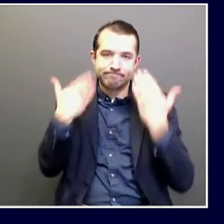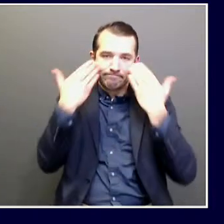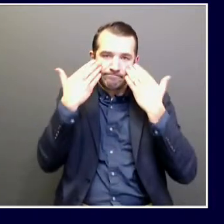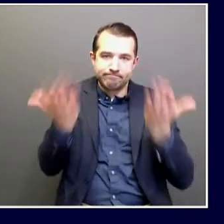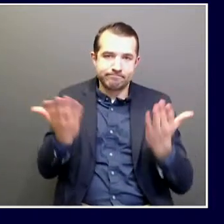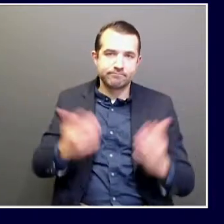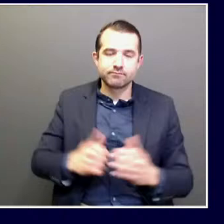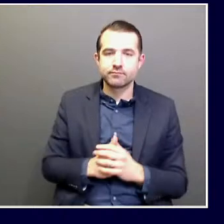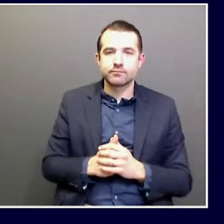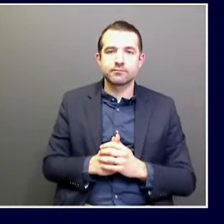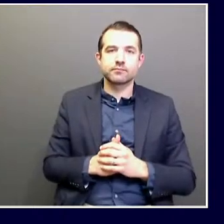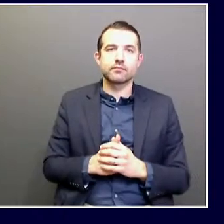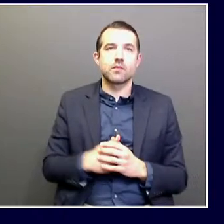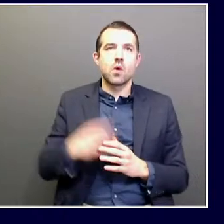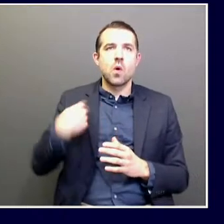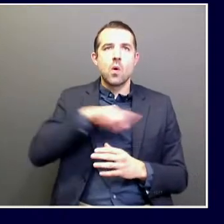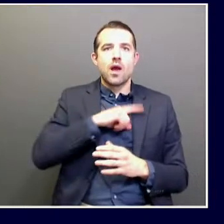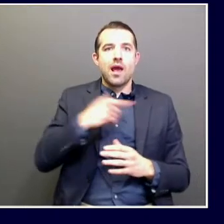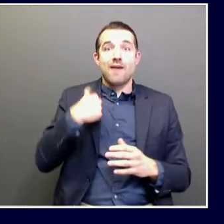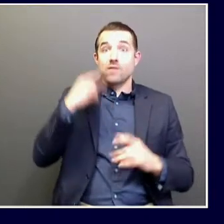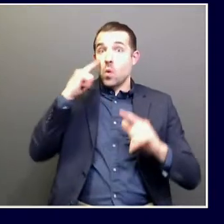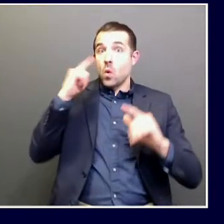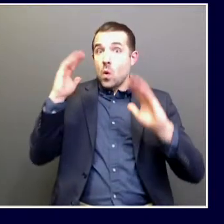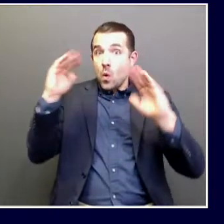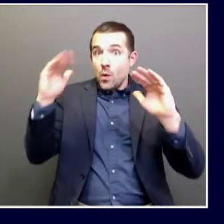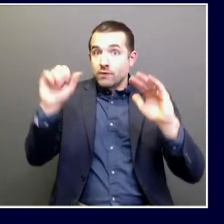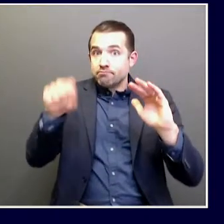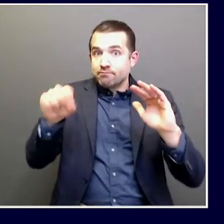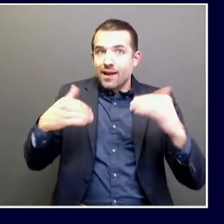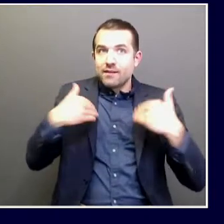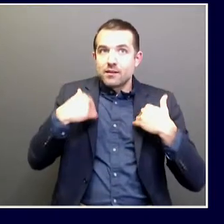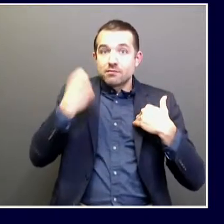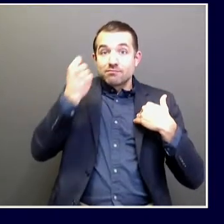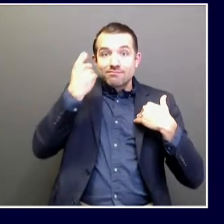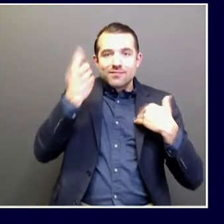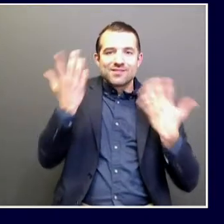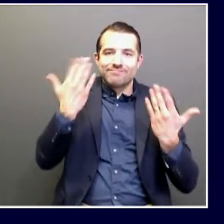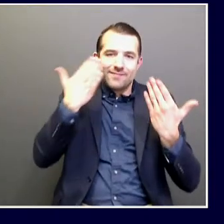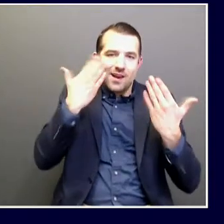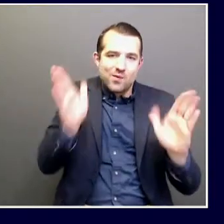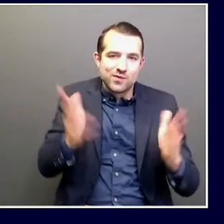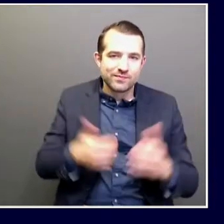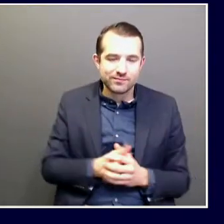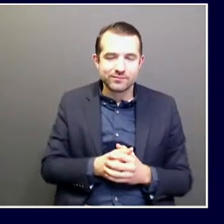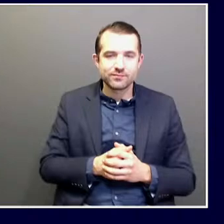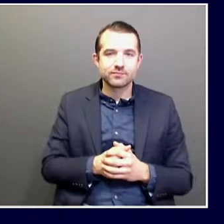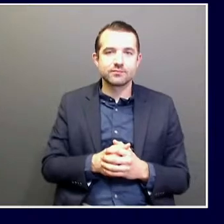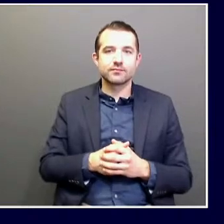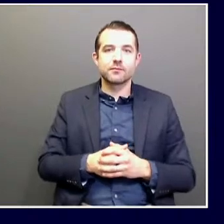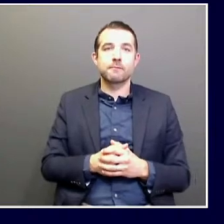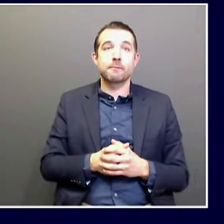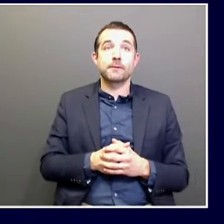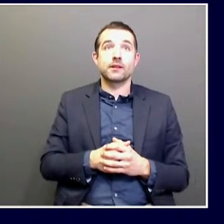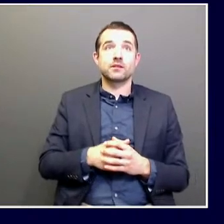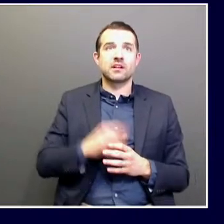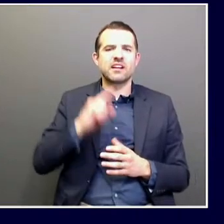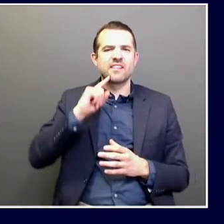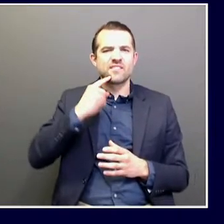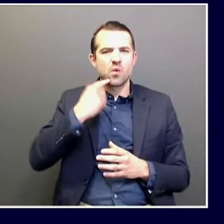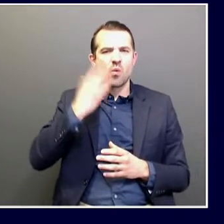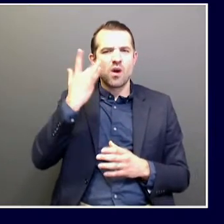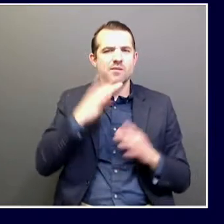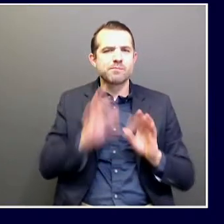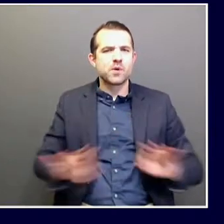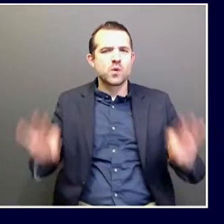context. Severity is a marker that matters between a healthcare provider and a patient. It's what you worry about when